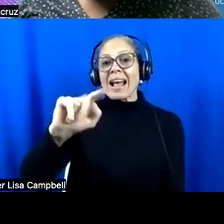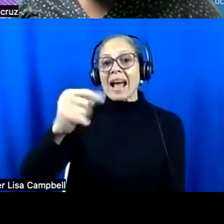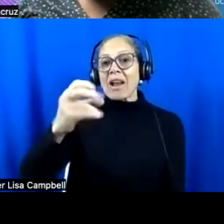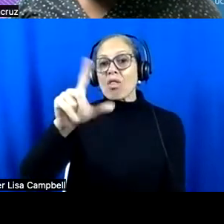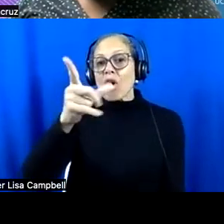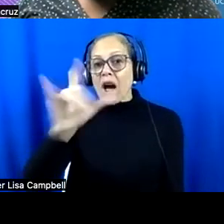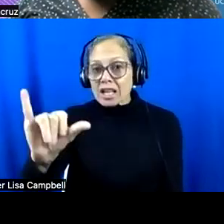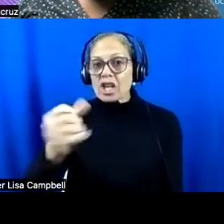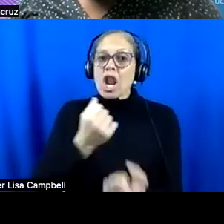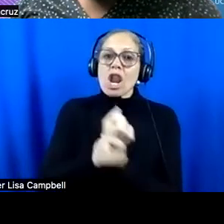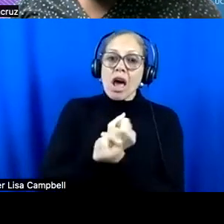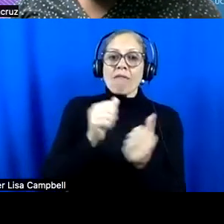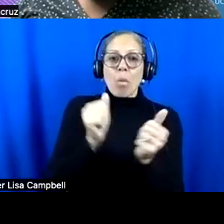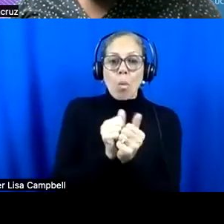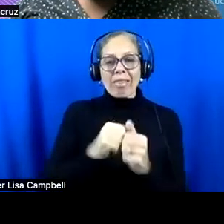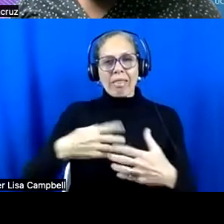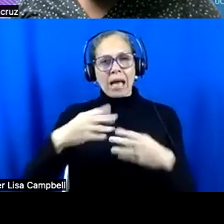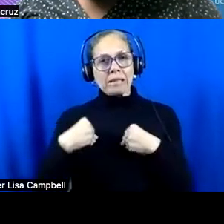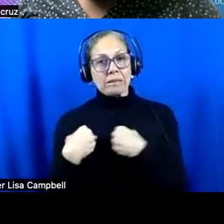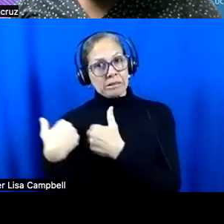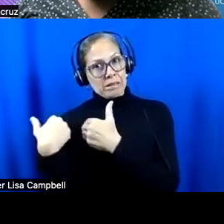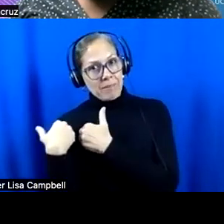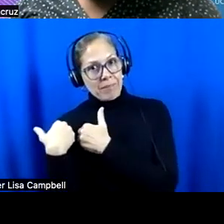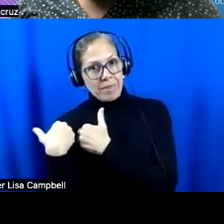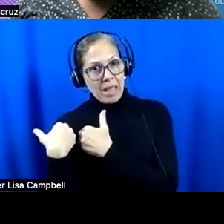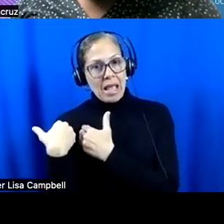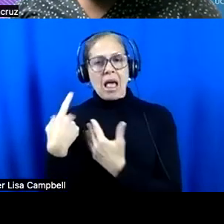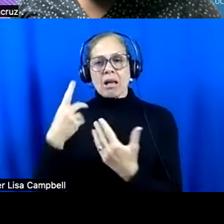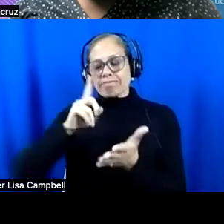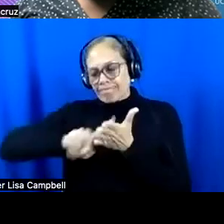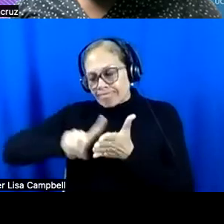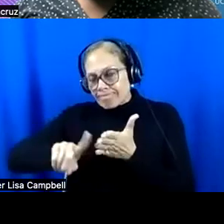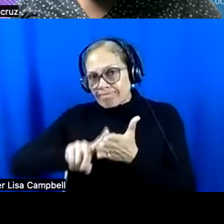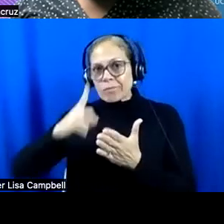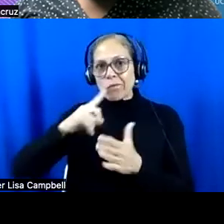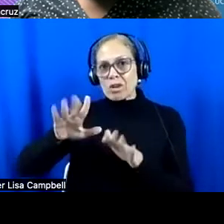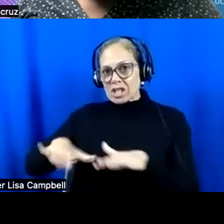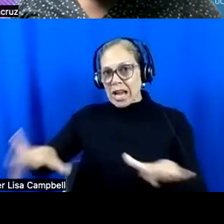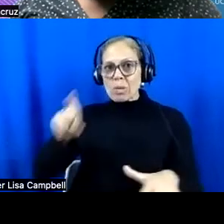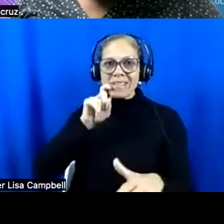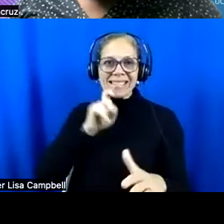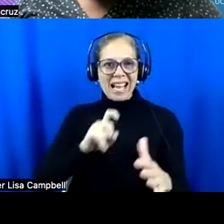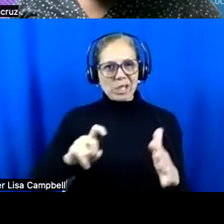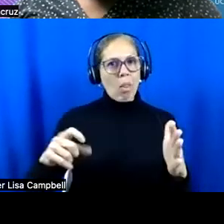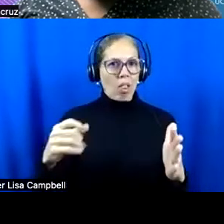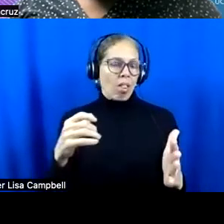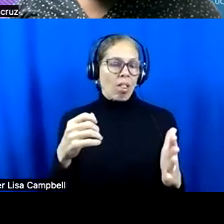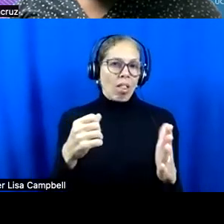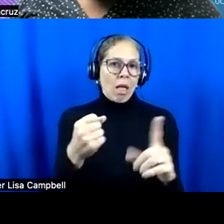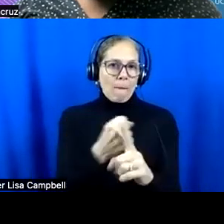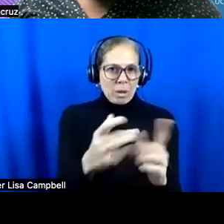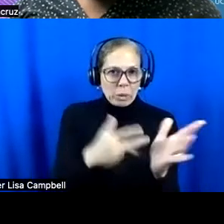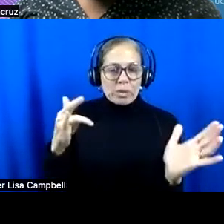Accountability, Digging Up the Roots of Childhood Sexual Abuse, and the producer